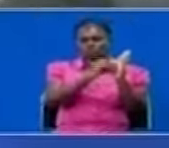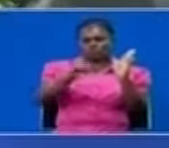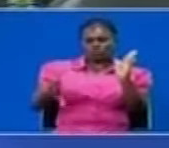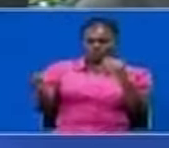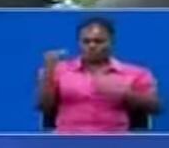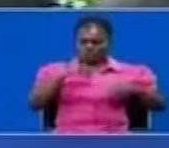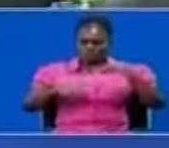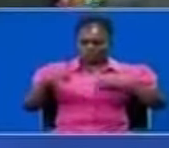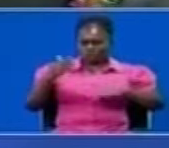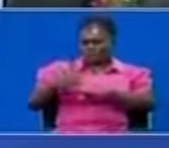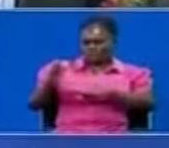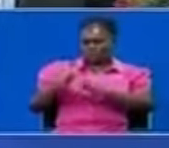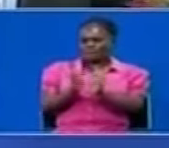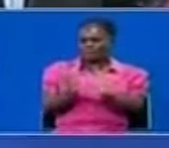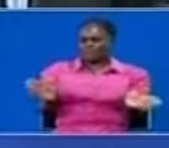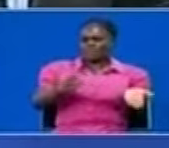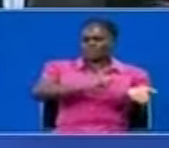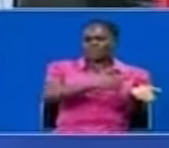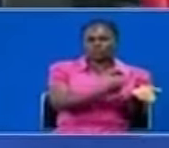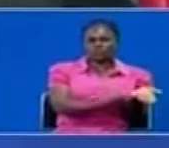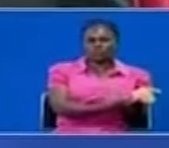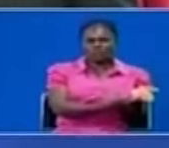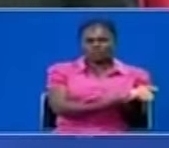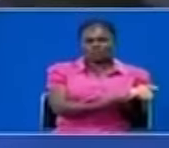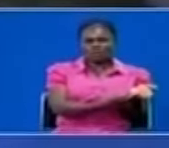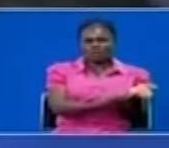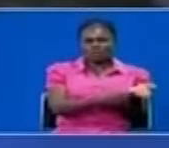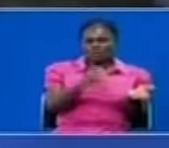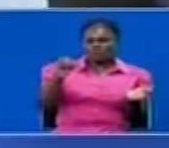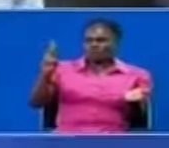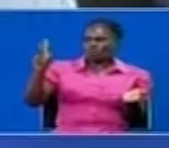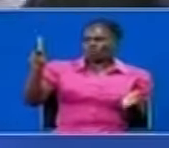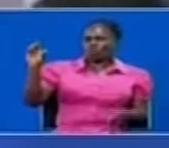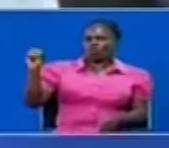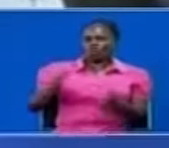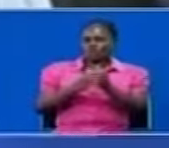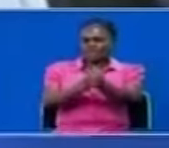and wastage in the use of public resources. Edward Ouko ndio kiongozi wa pekee